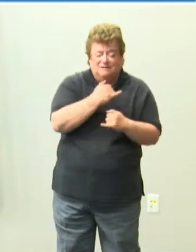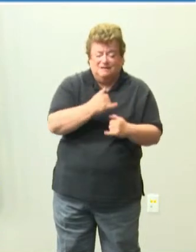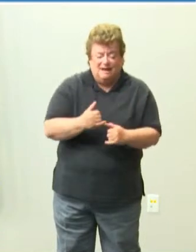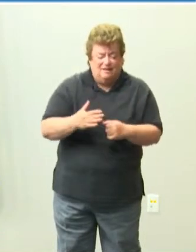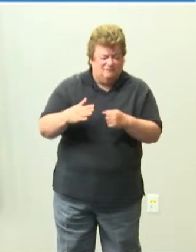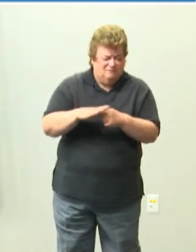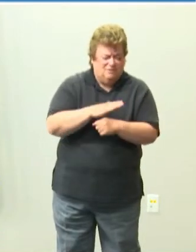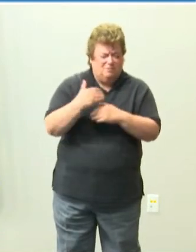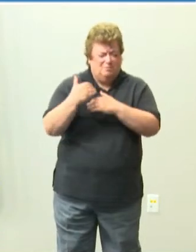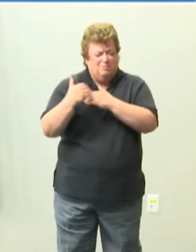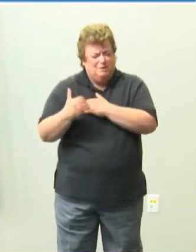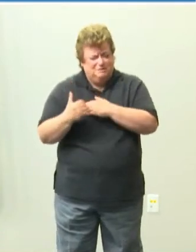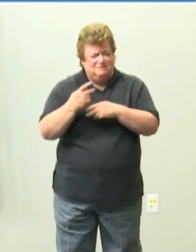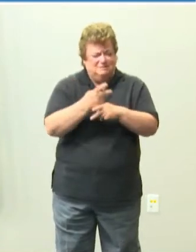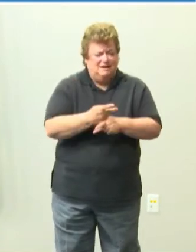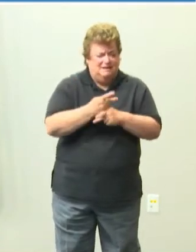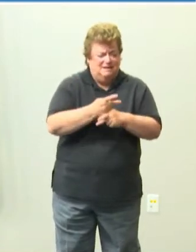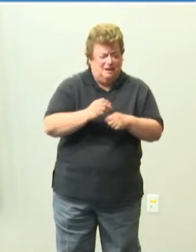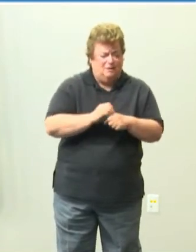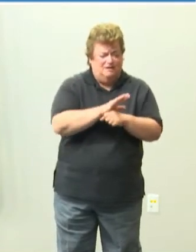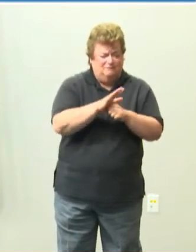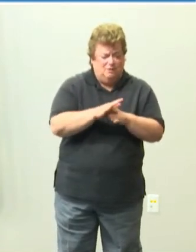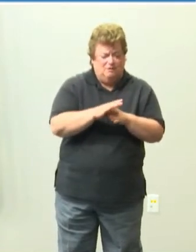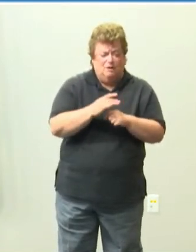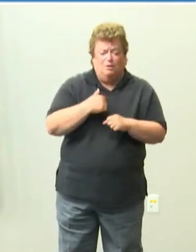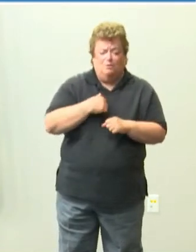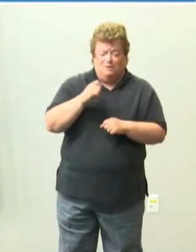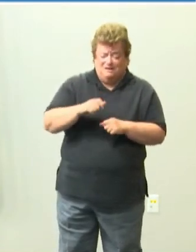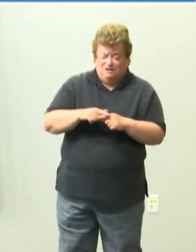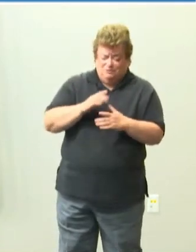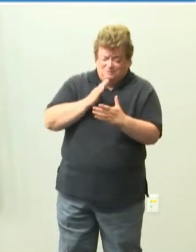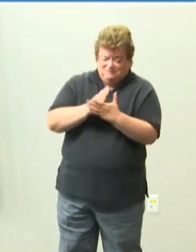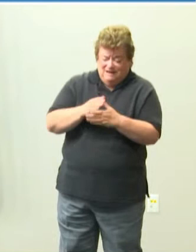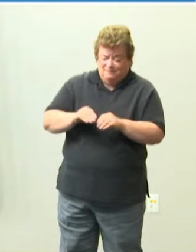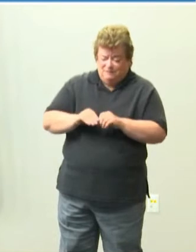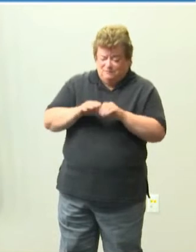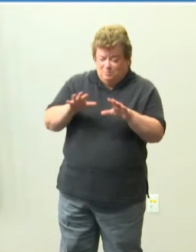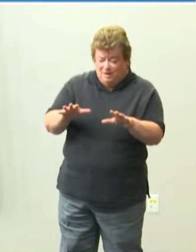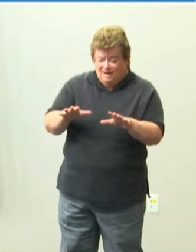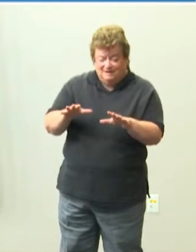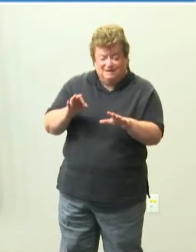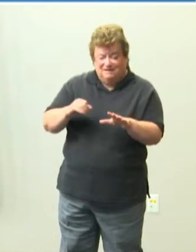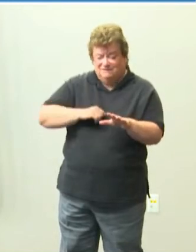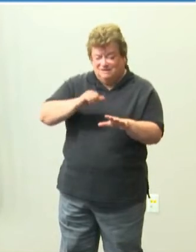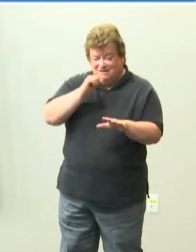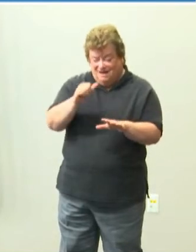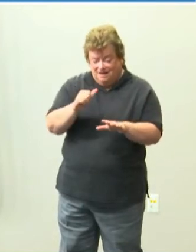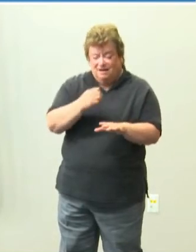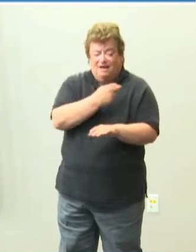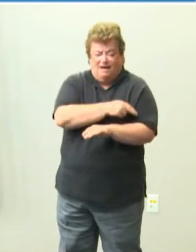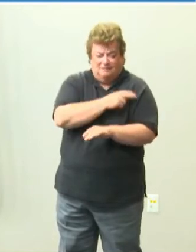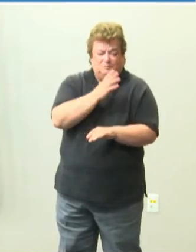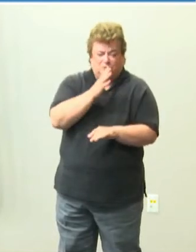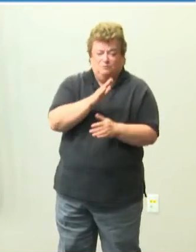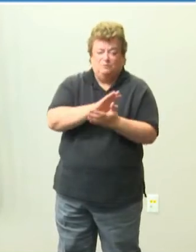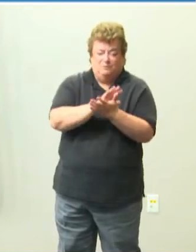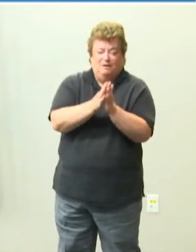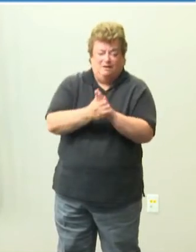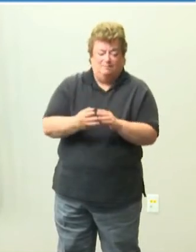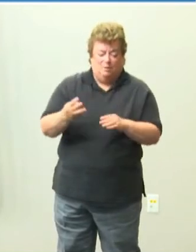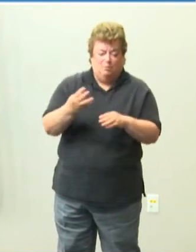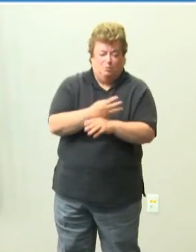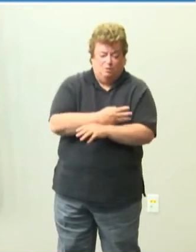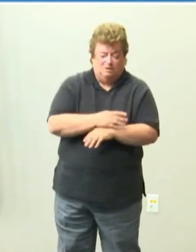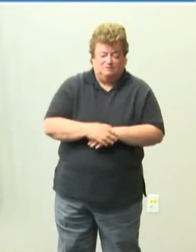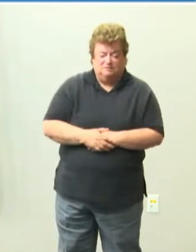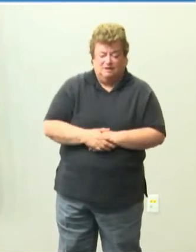by COVID cases, and unless we do more to stop the spread, the situation in our hospitals will only grow worse. Too much